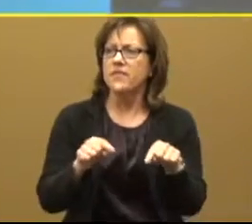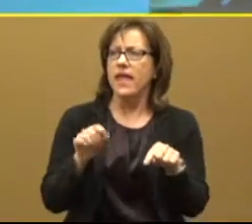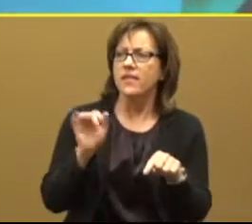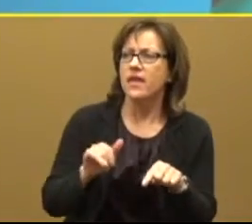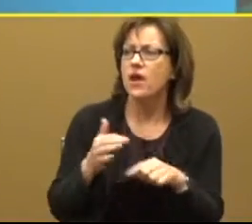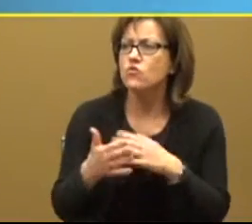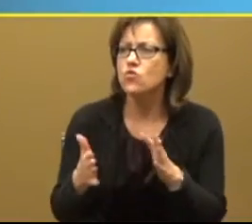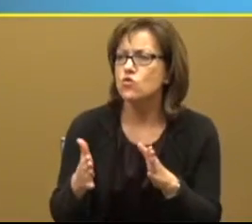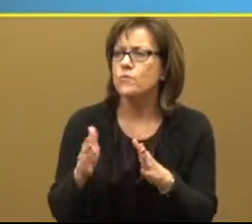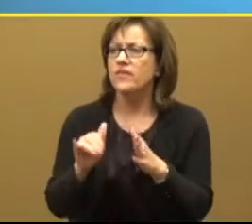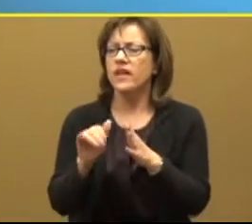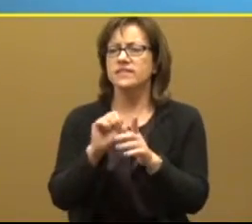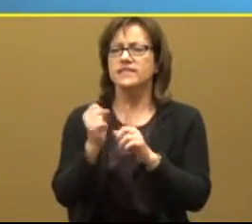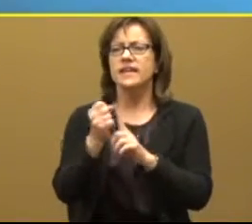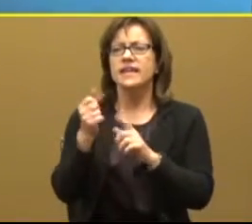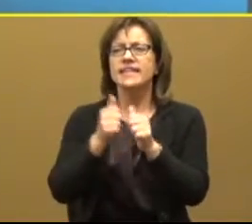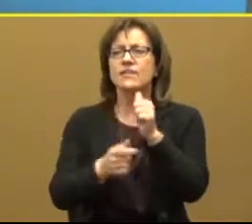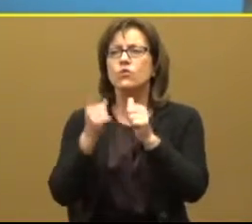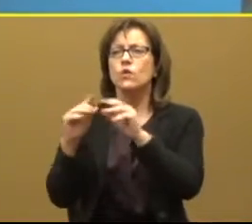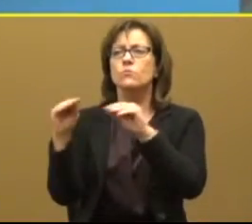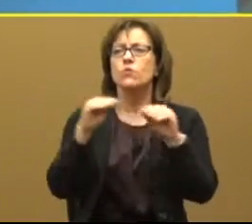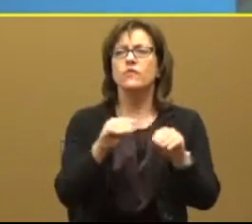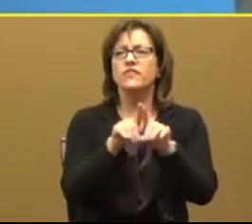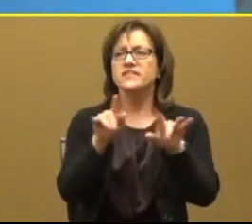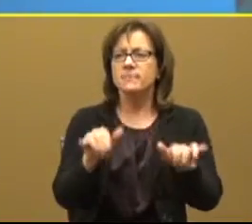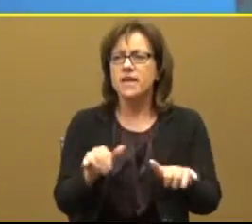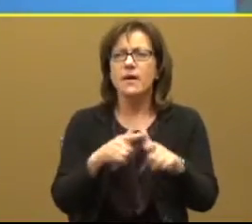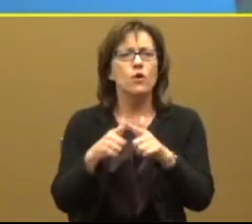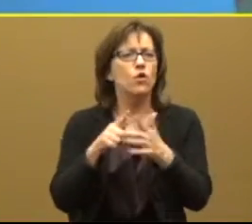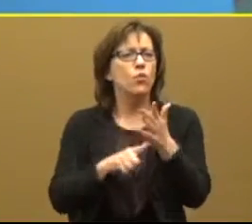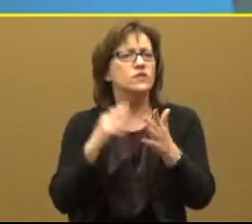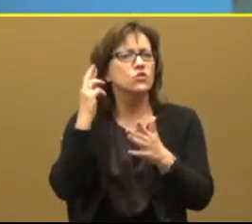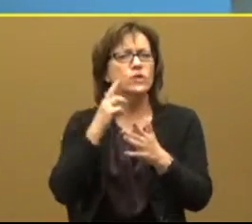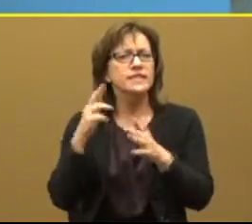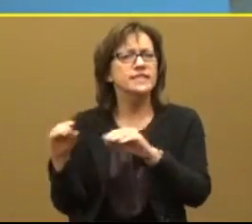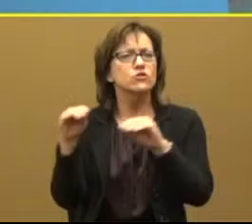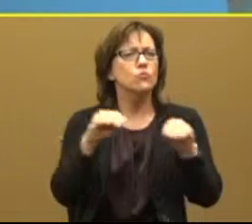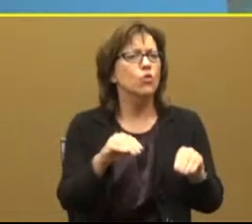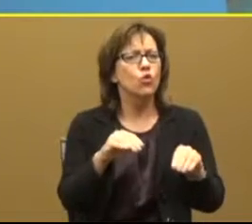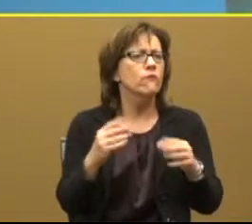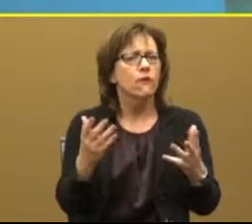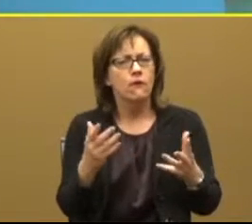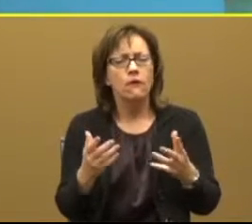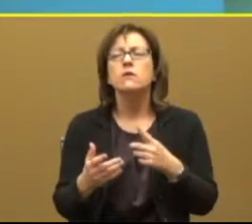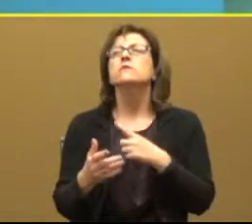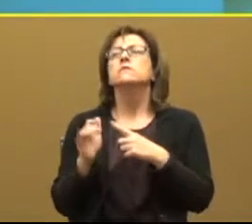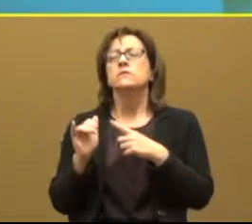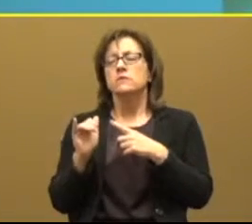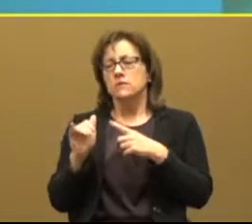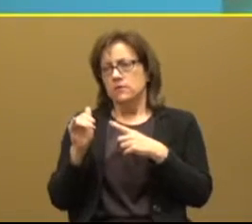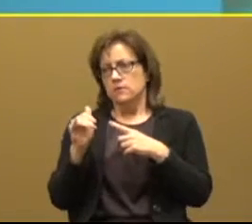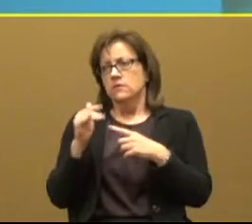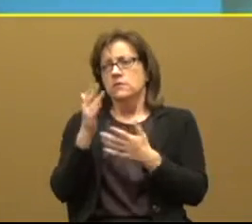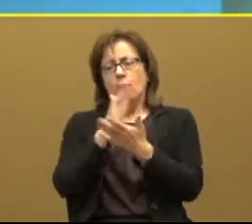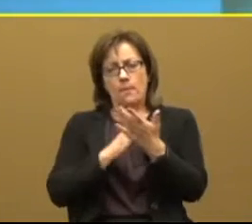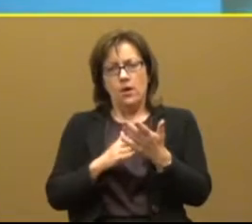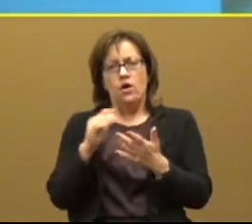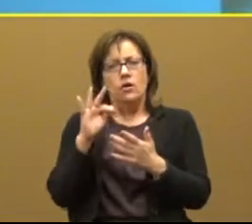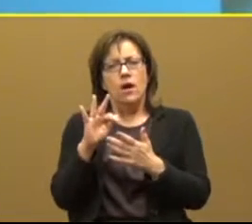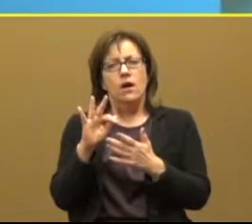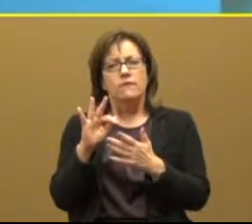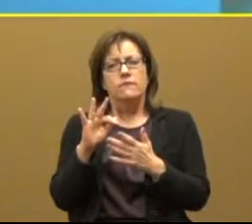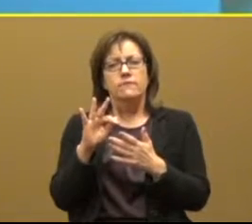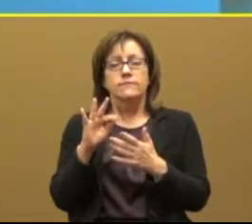the impetus to move to a new area? Thank you. So when do we move? Does everyone move at the same time? Part of